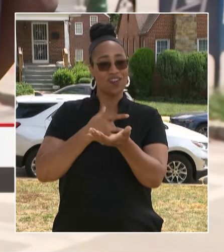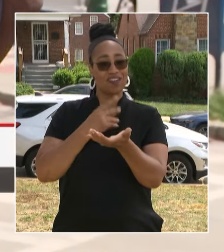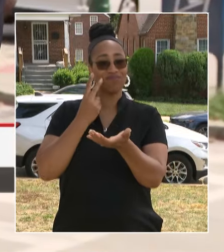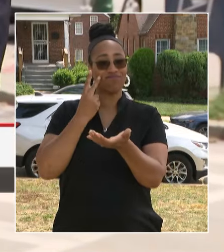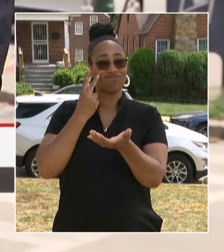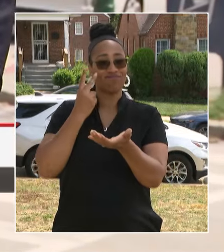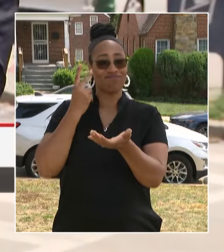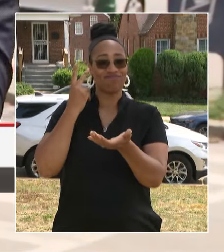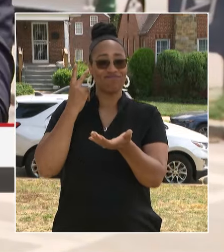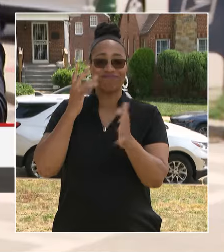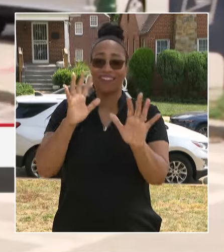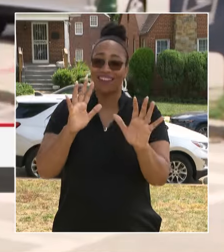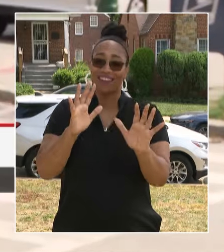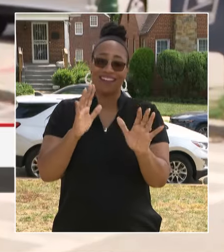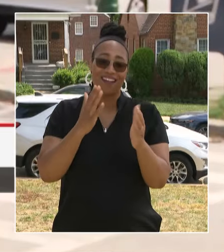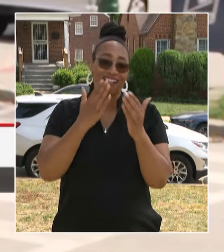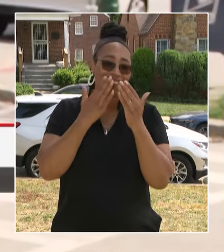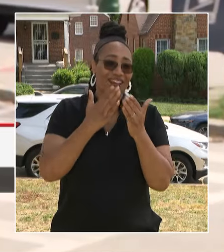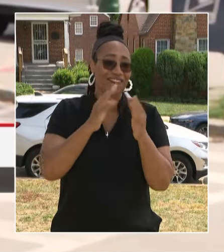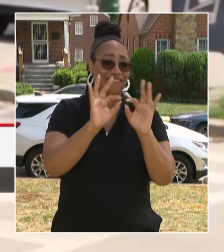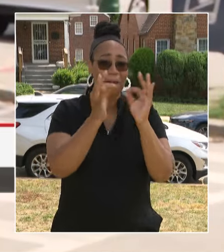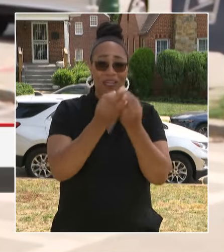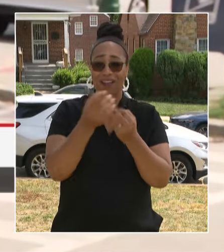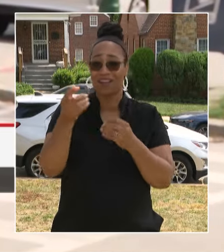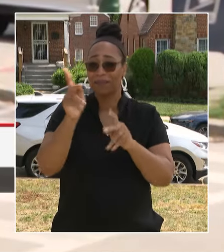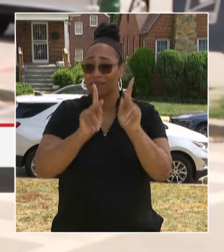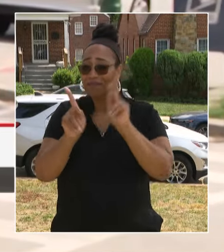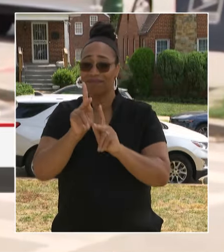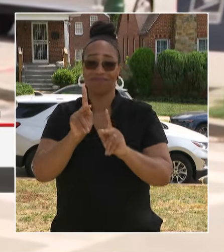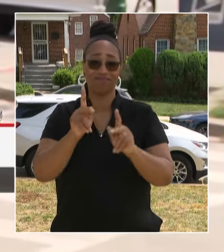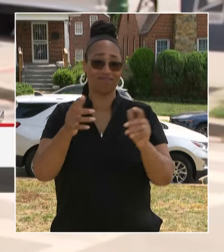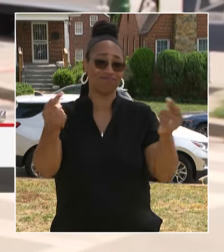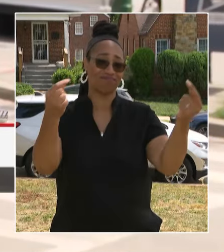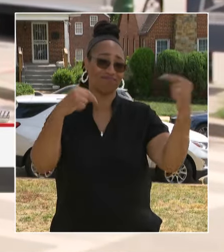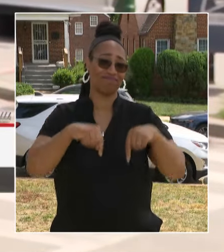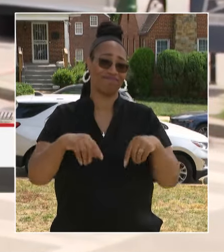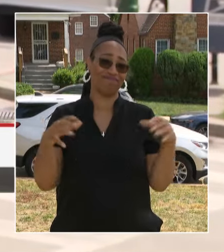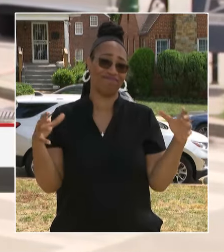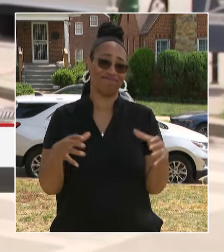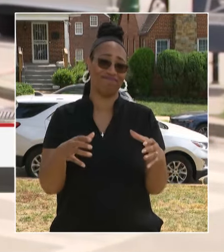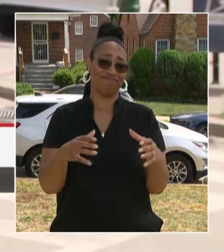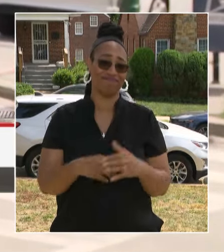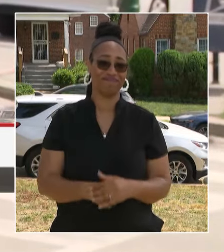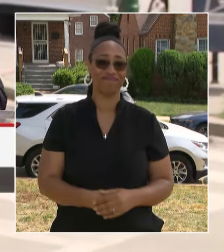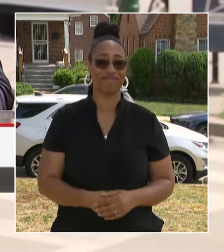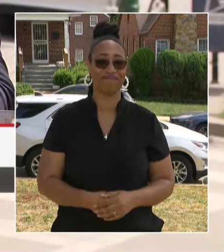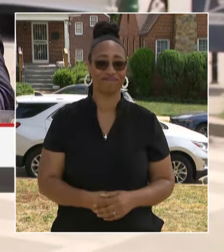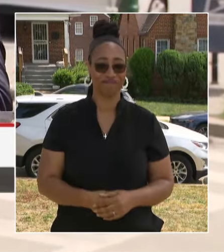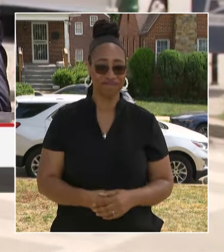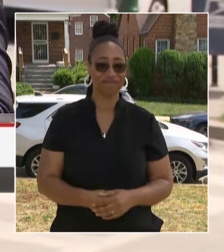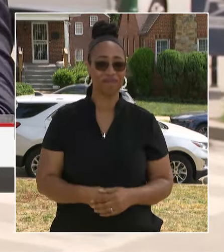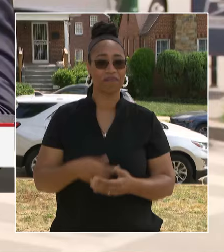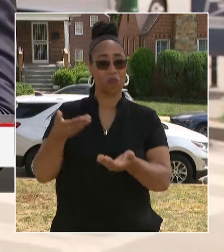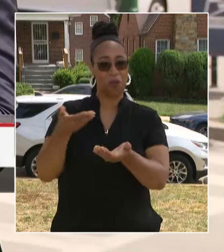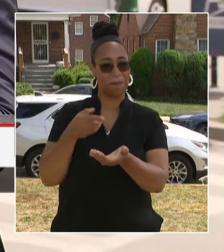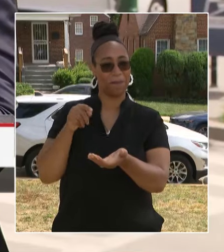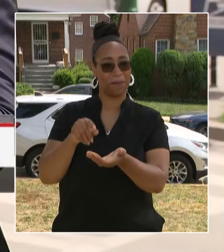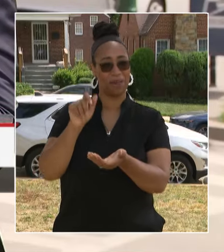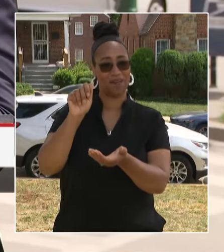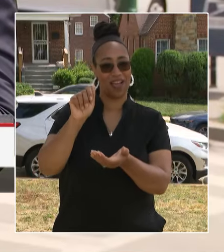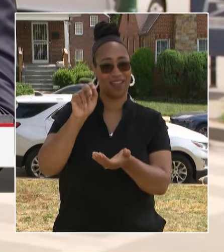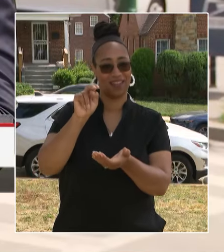being here. I do want to call up the commissioner, ANC commissioner from 5B01, Edward Borrego, and then following that we will have the